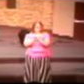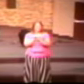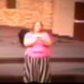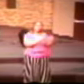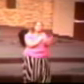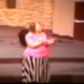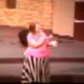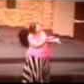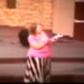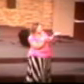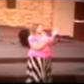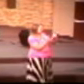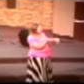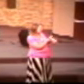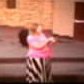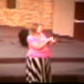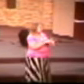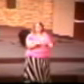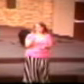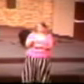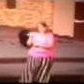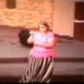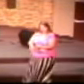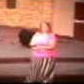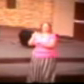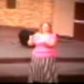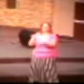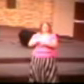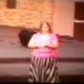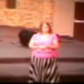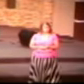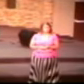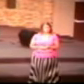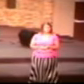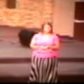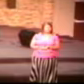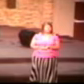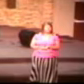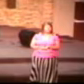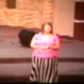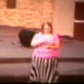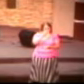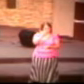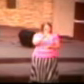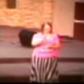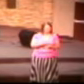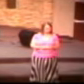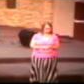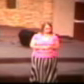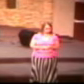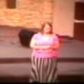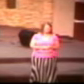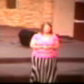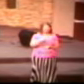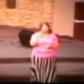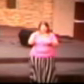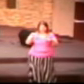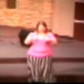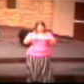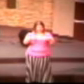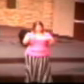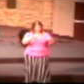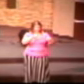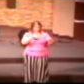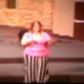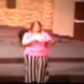yeah, we probably ought to go to church too. We have to go to church. Why? Because this is where